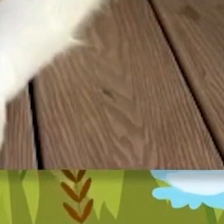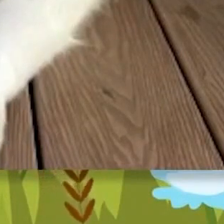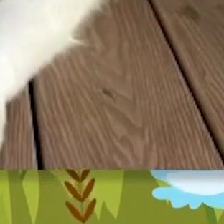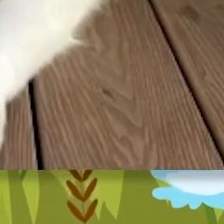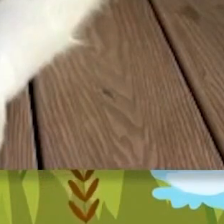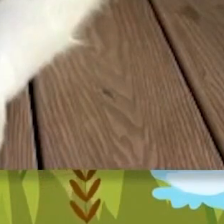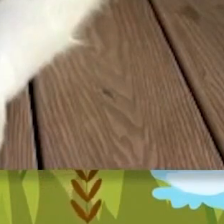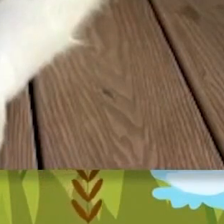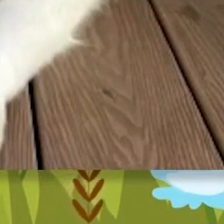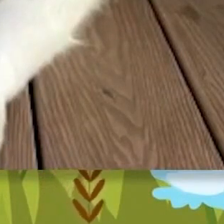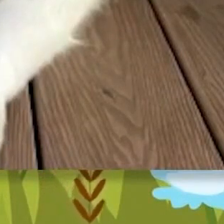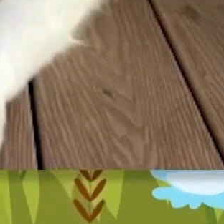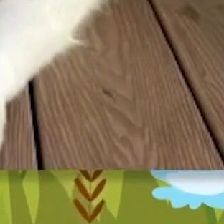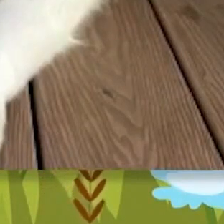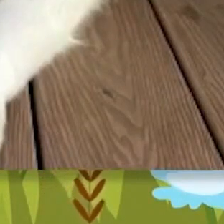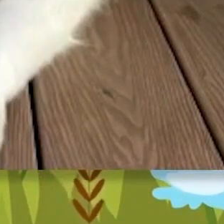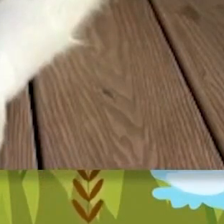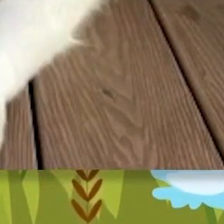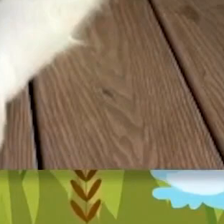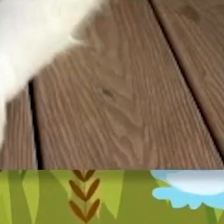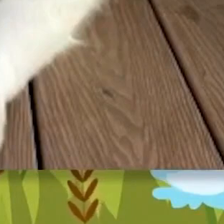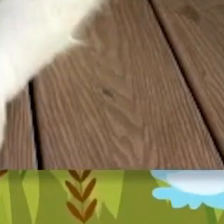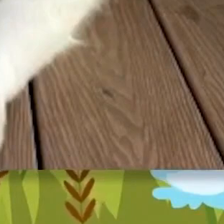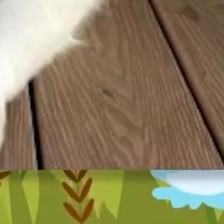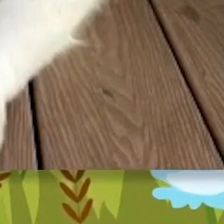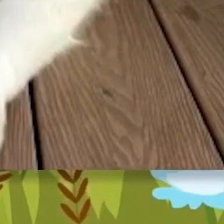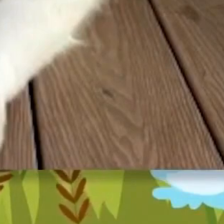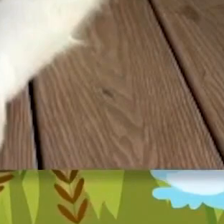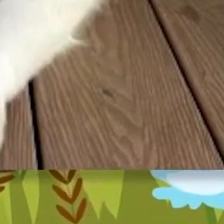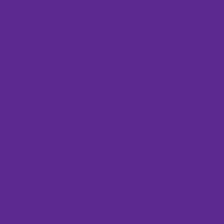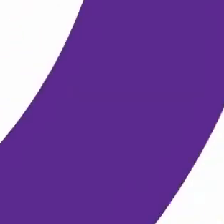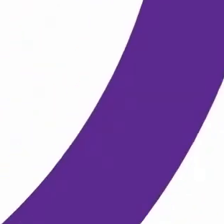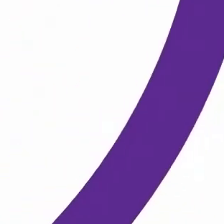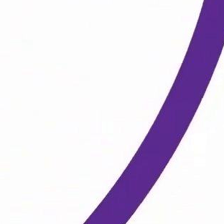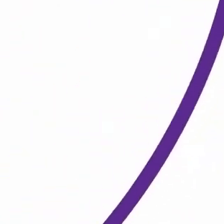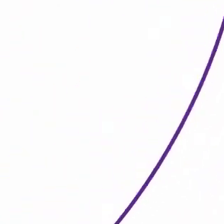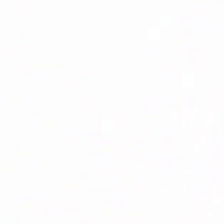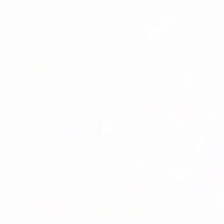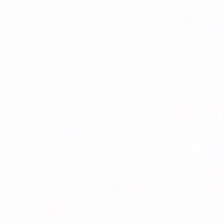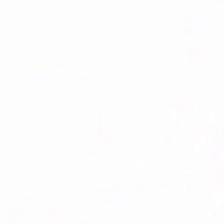Pluto. I love Pluto very much. That's all about my pet dog. Bye, friends.